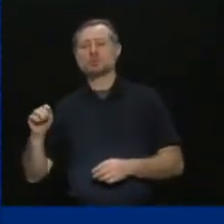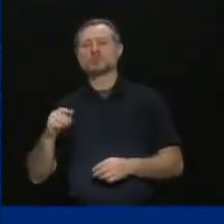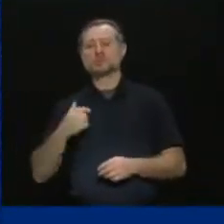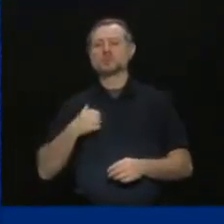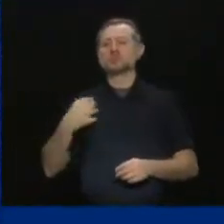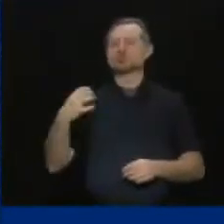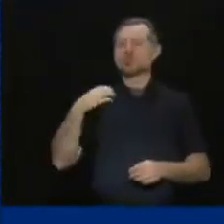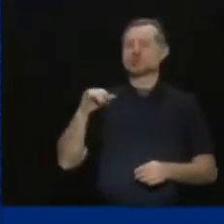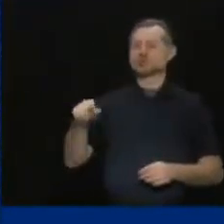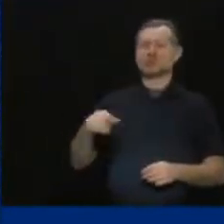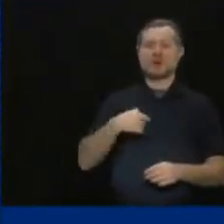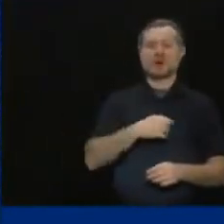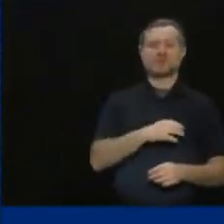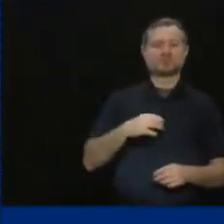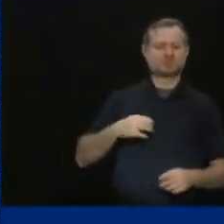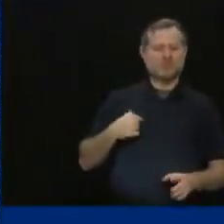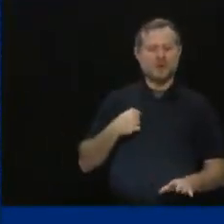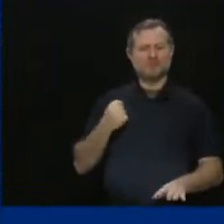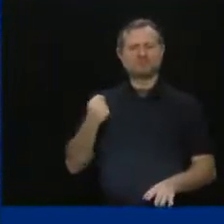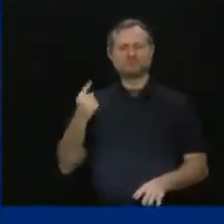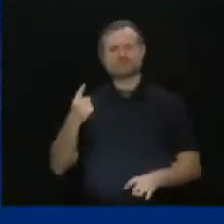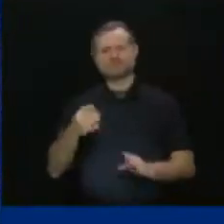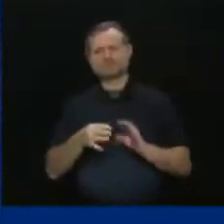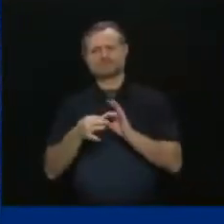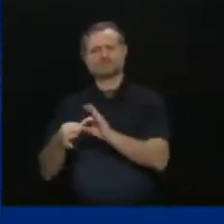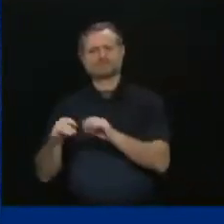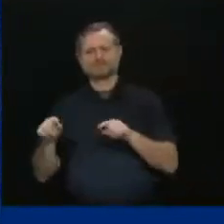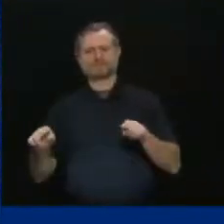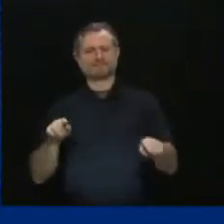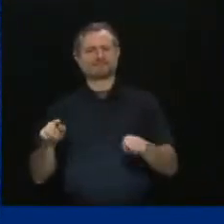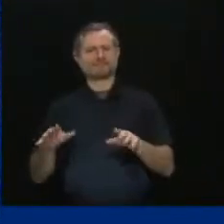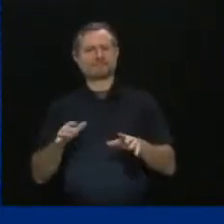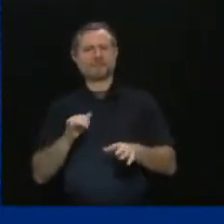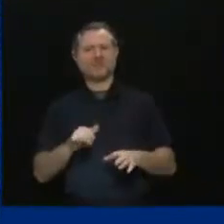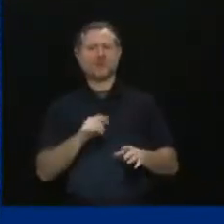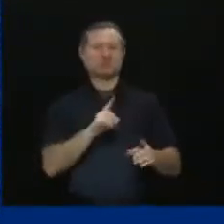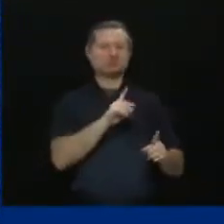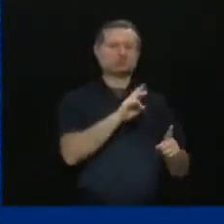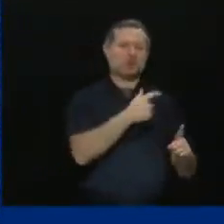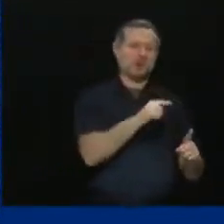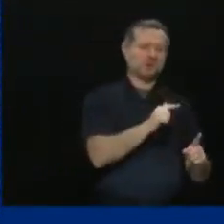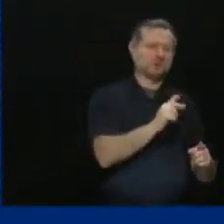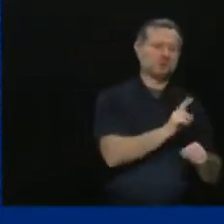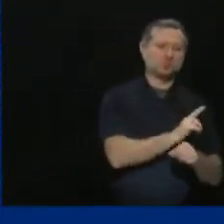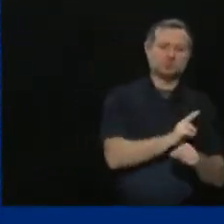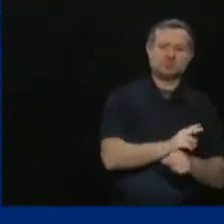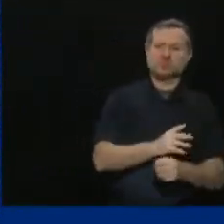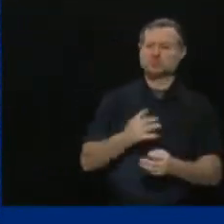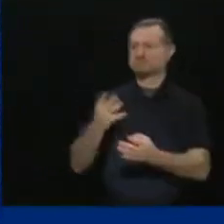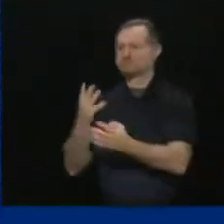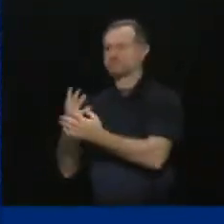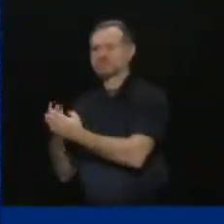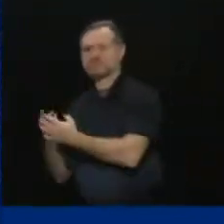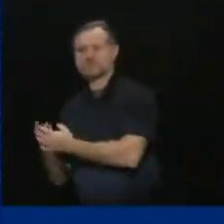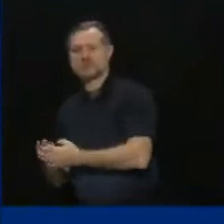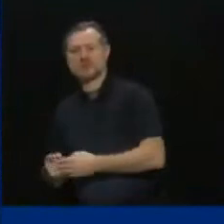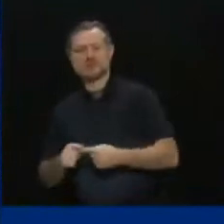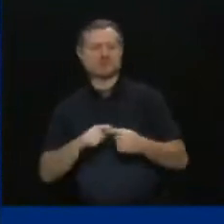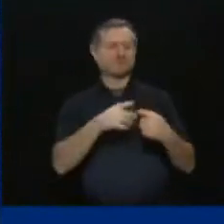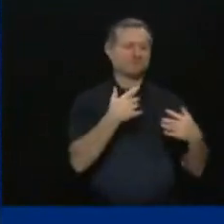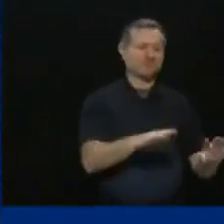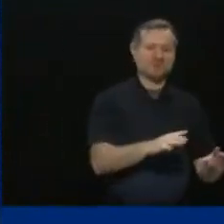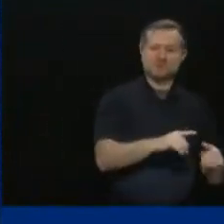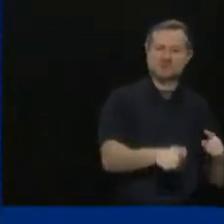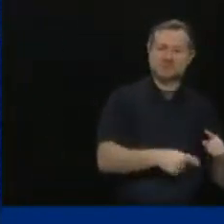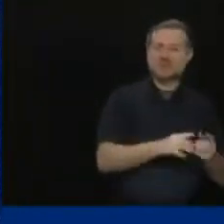link between substance use and incarceration and recidivism and crime. And the